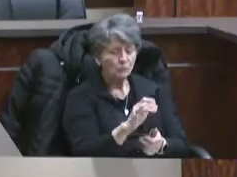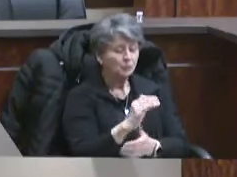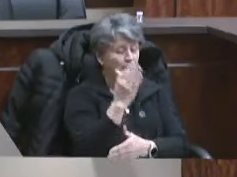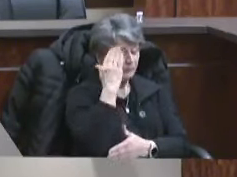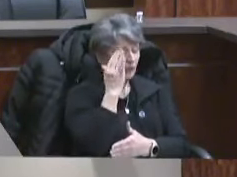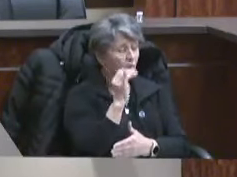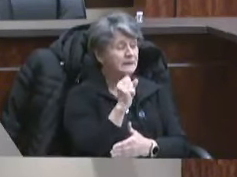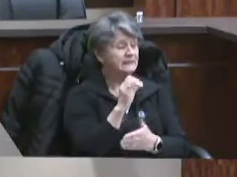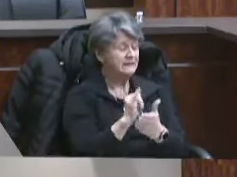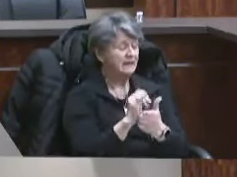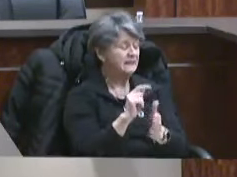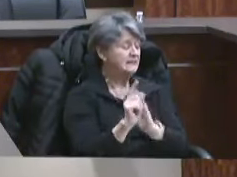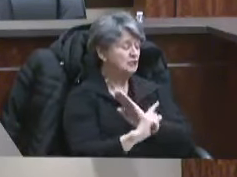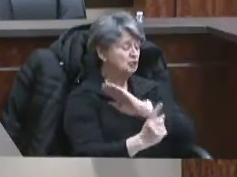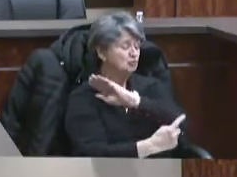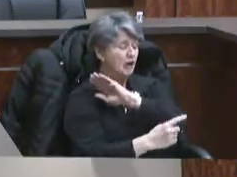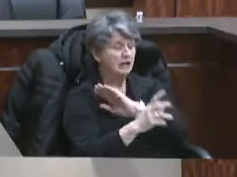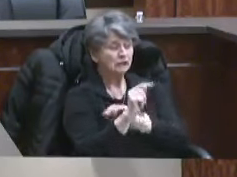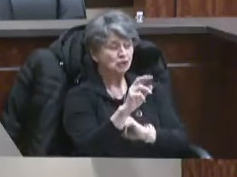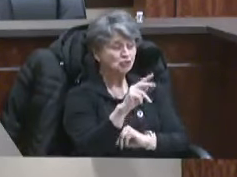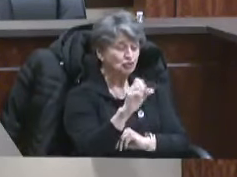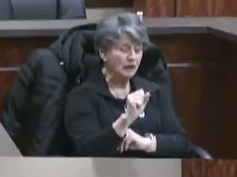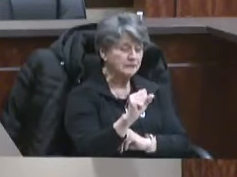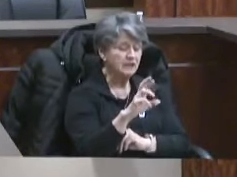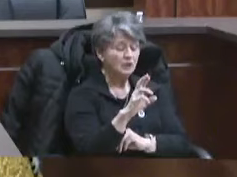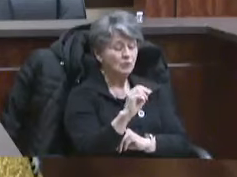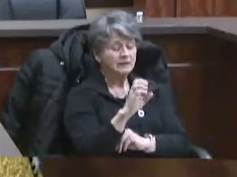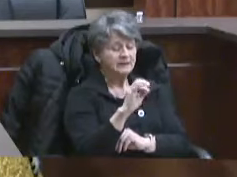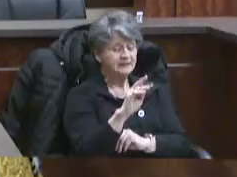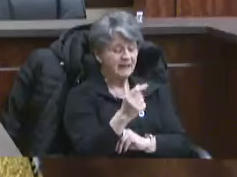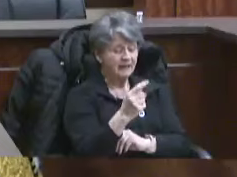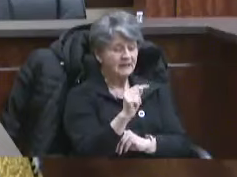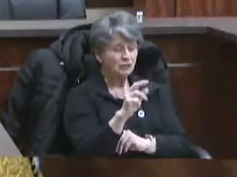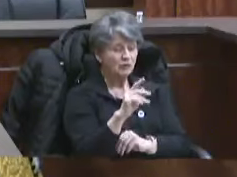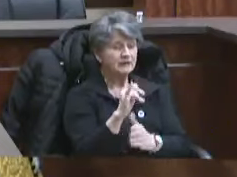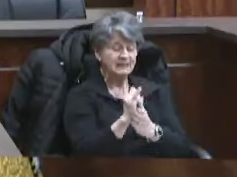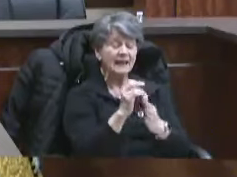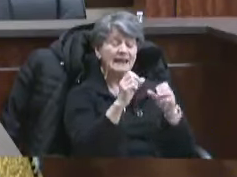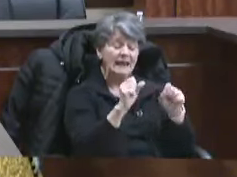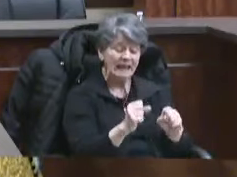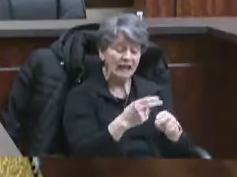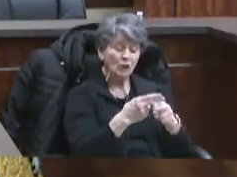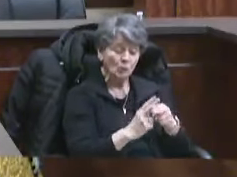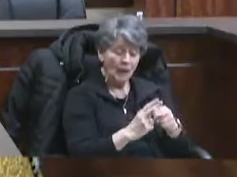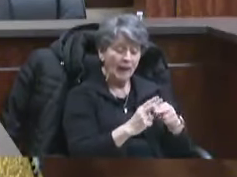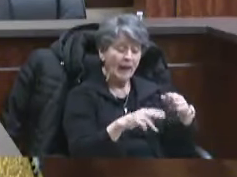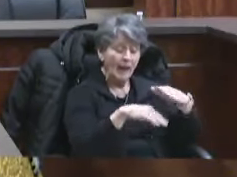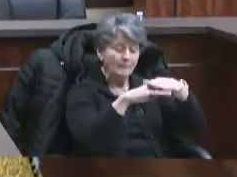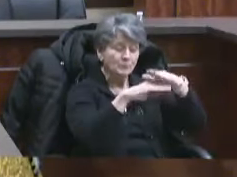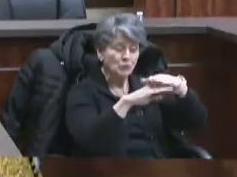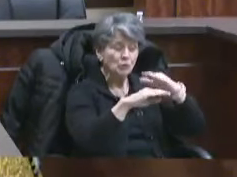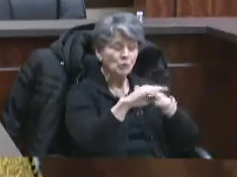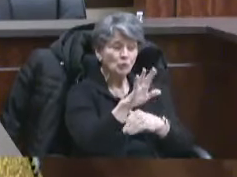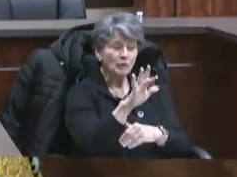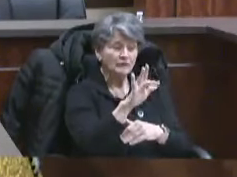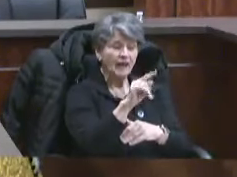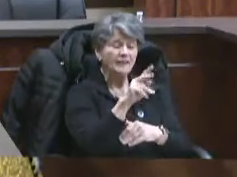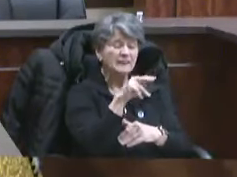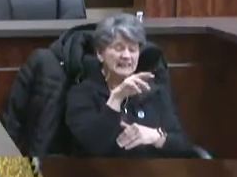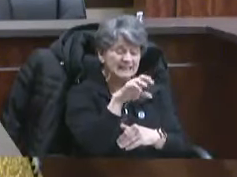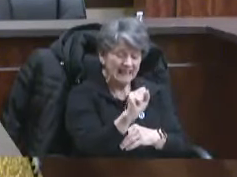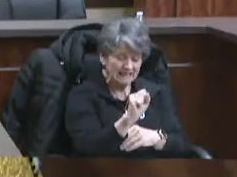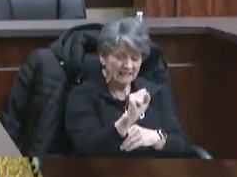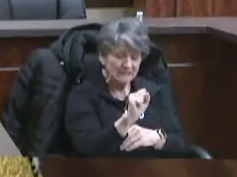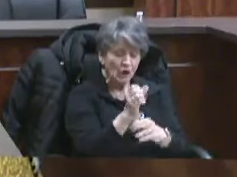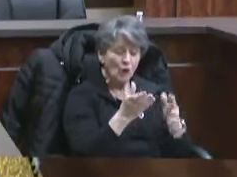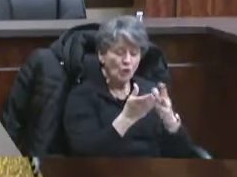garbage trucks and these recycling trucks that can weigh up to 25 tons go through those alleys 4 times a week, and